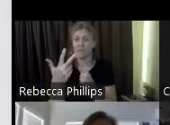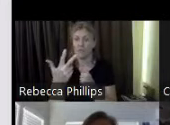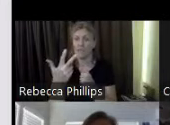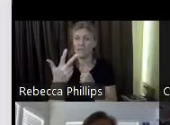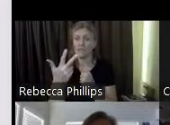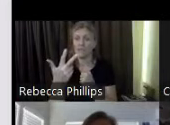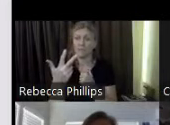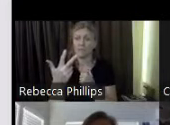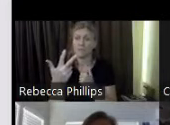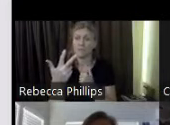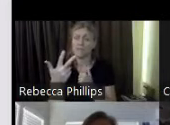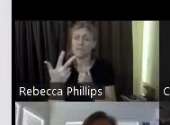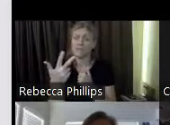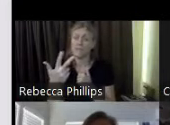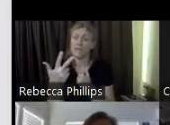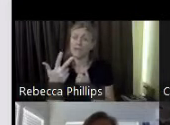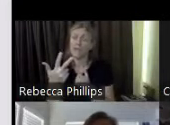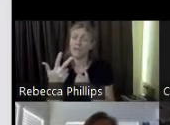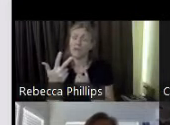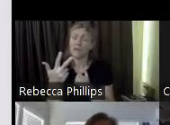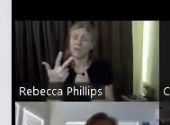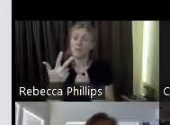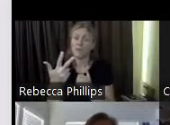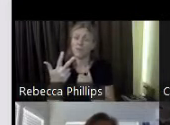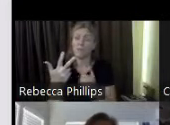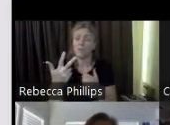or 3 different ones because depending on